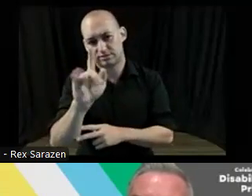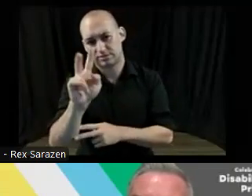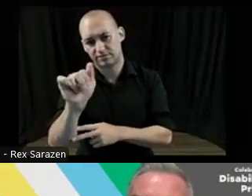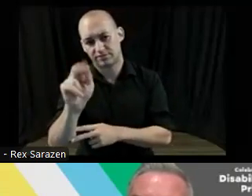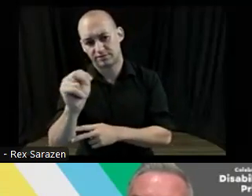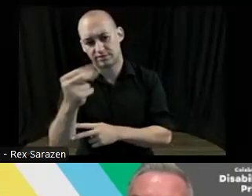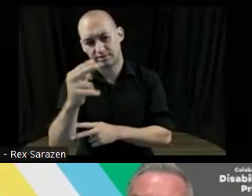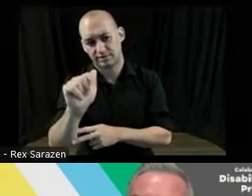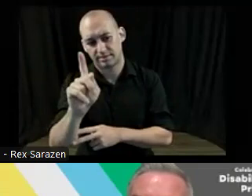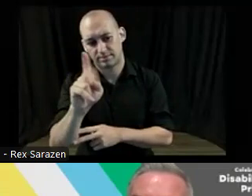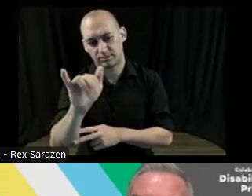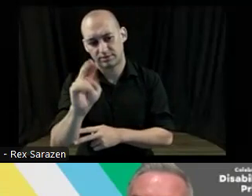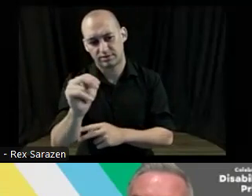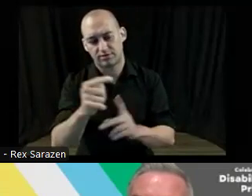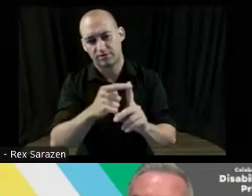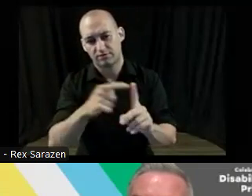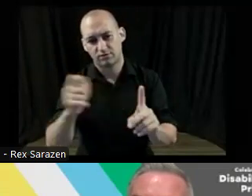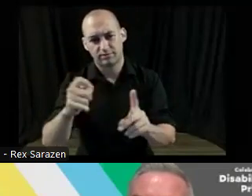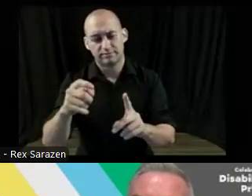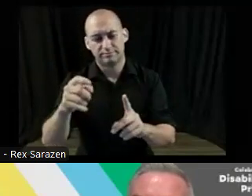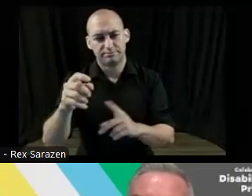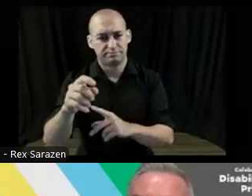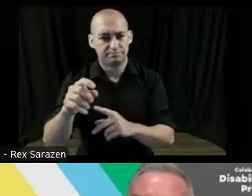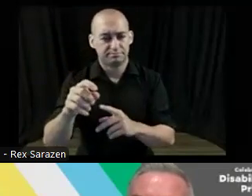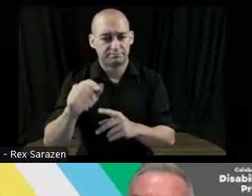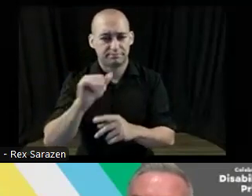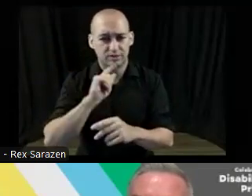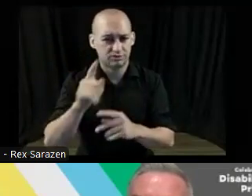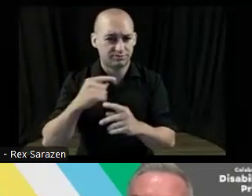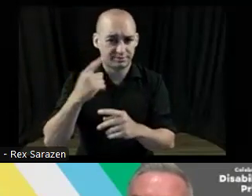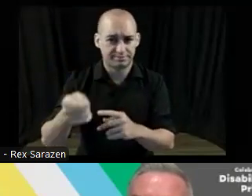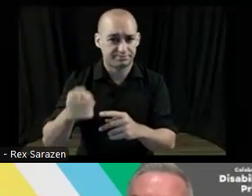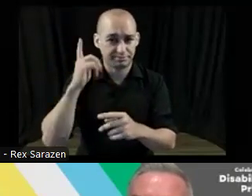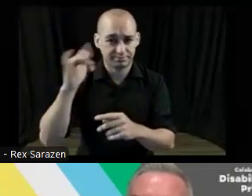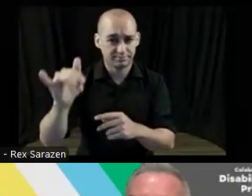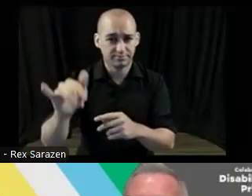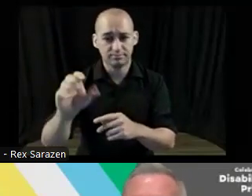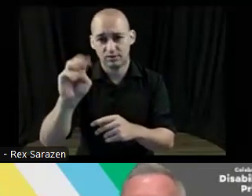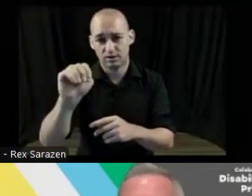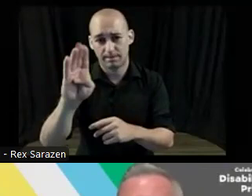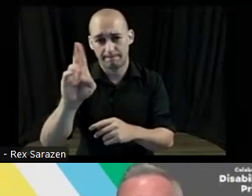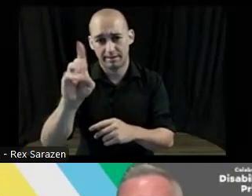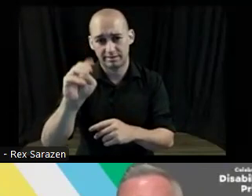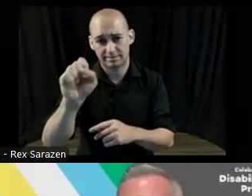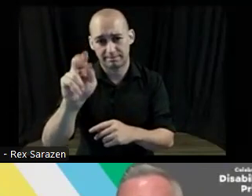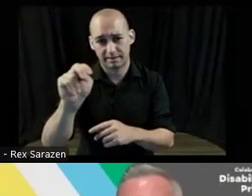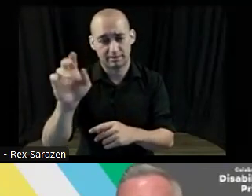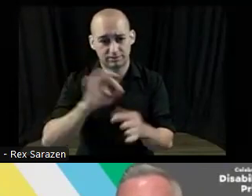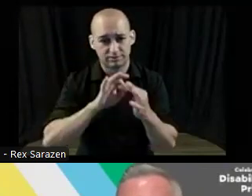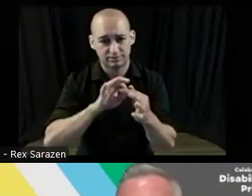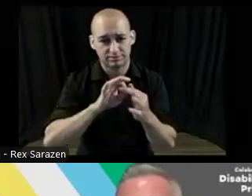Ombudsman Association, and I just want to recognize your work group, Achilles, for making